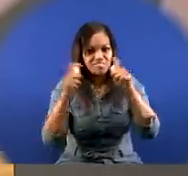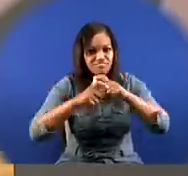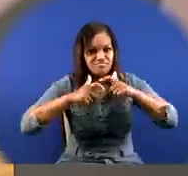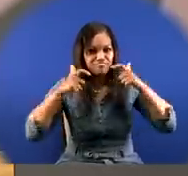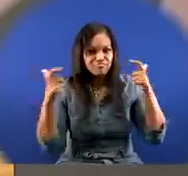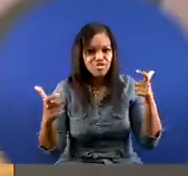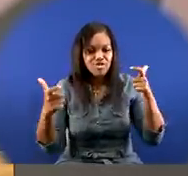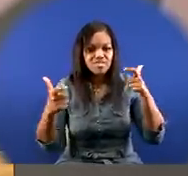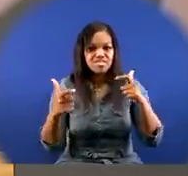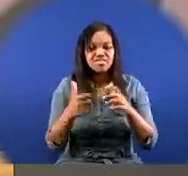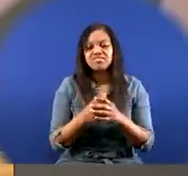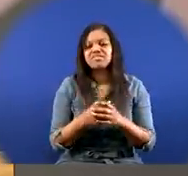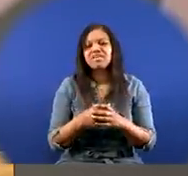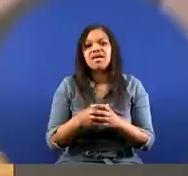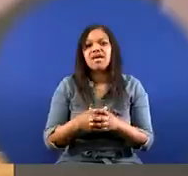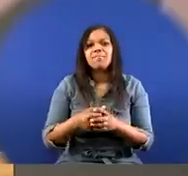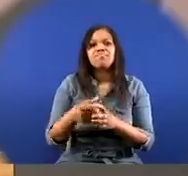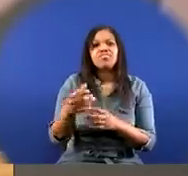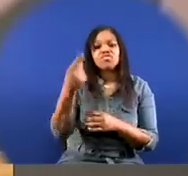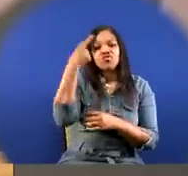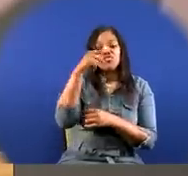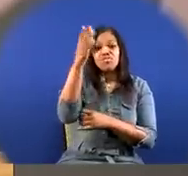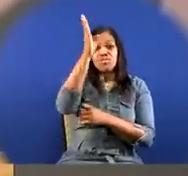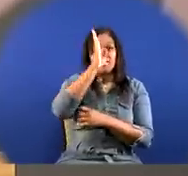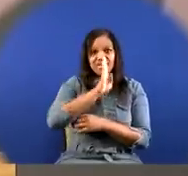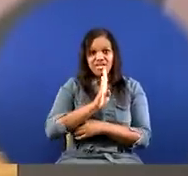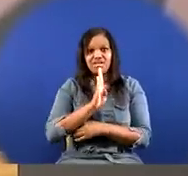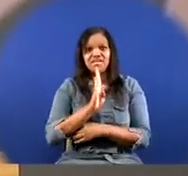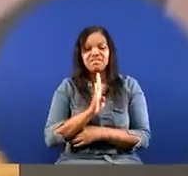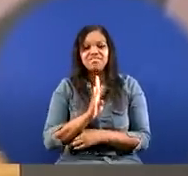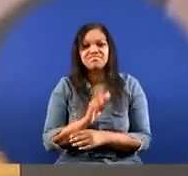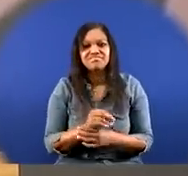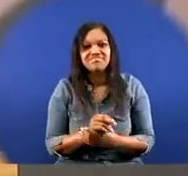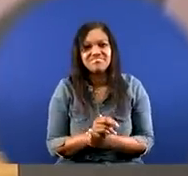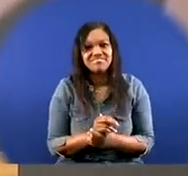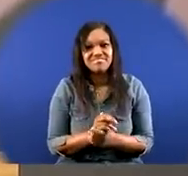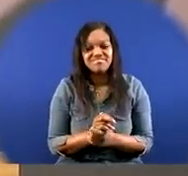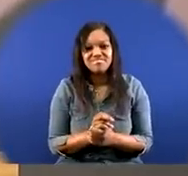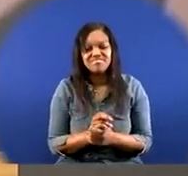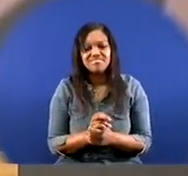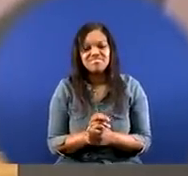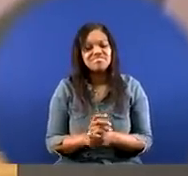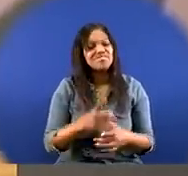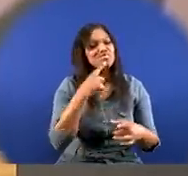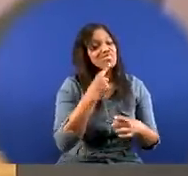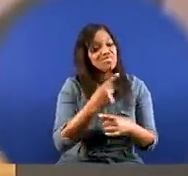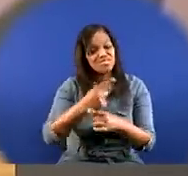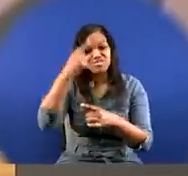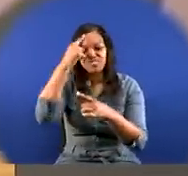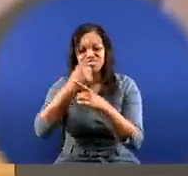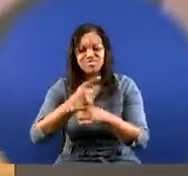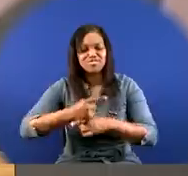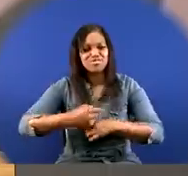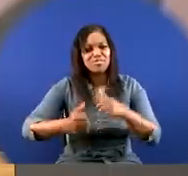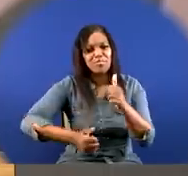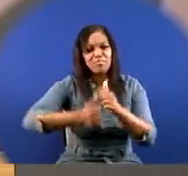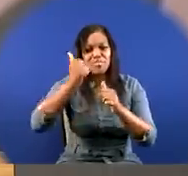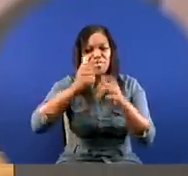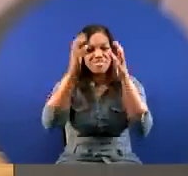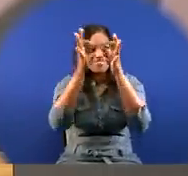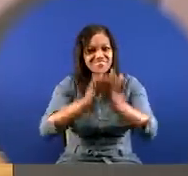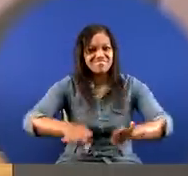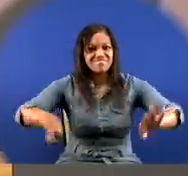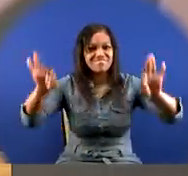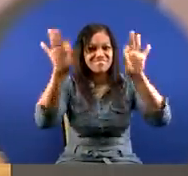greatness as the God of the covenant. But brothers and sisters, most incredible to